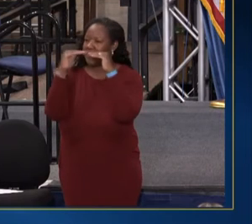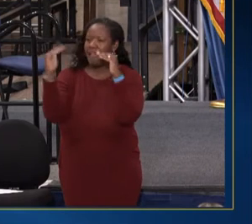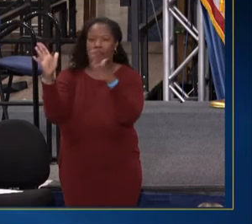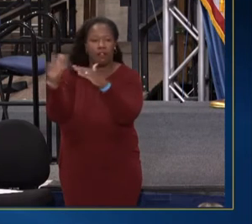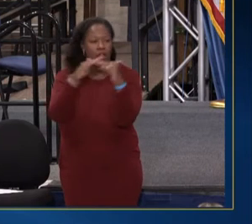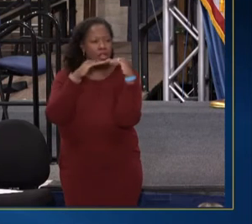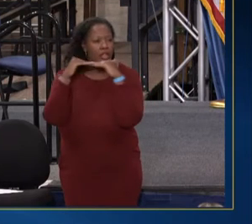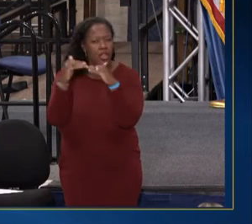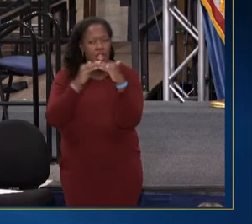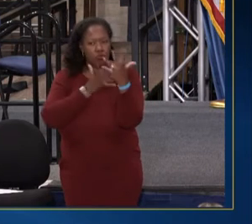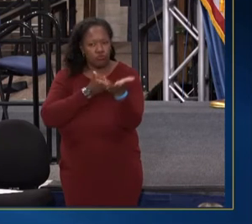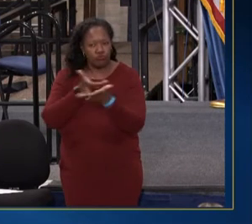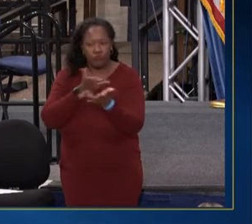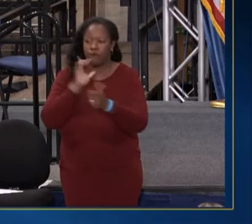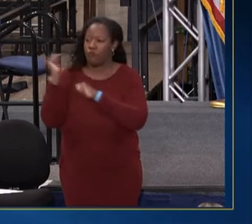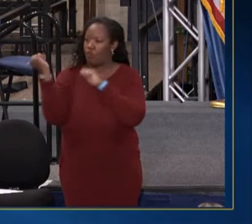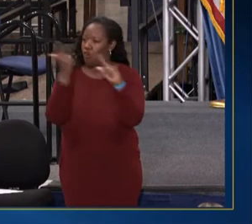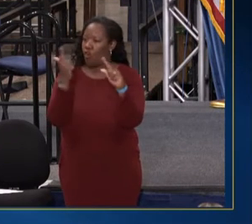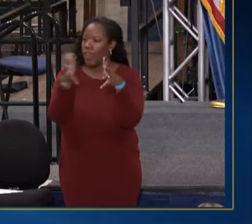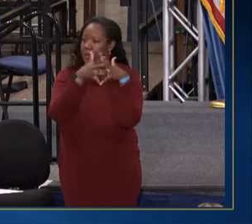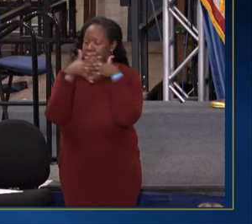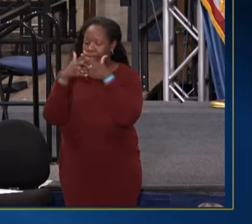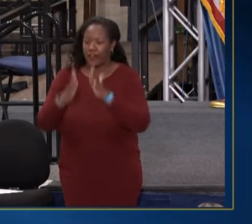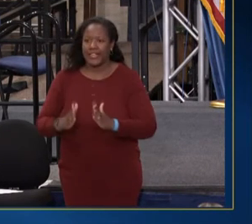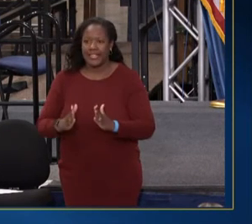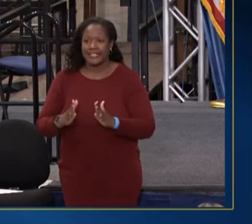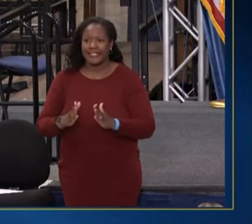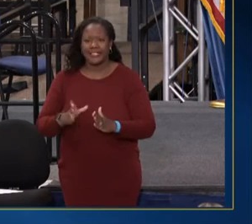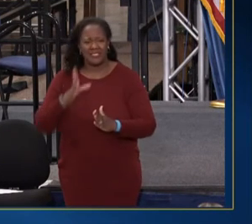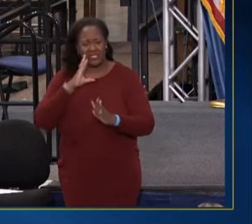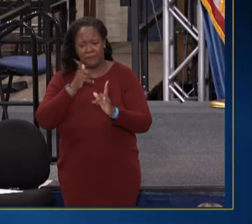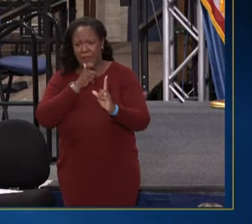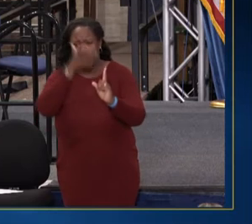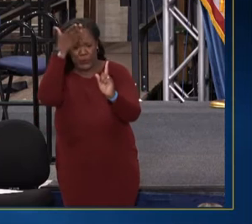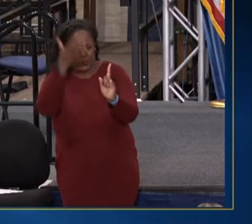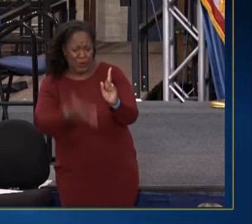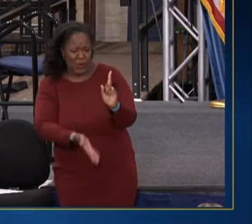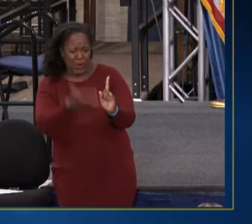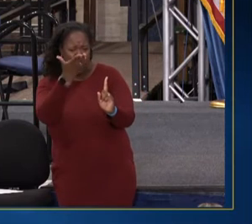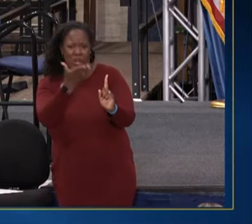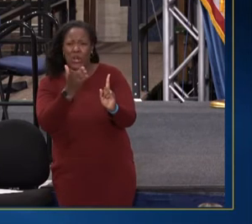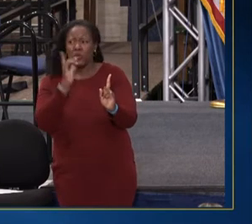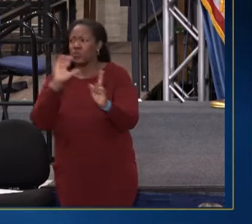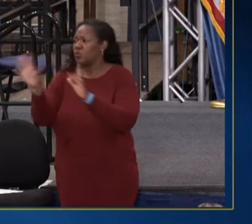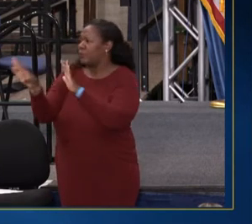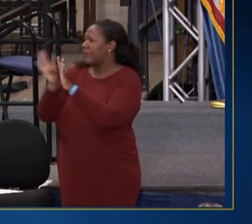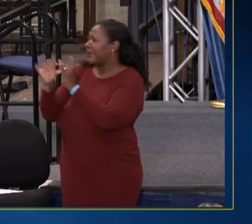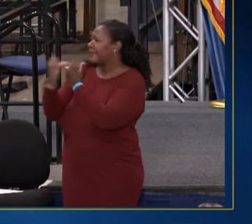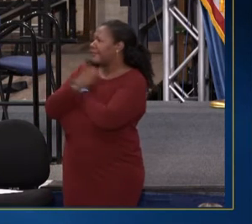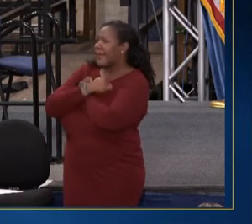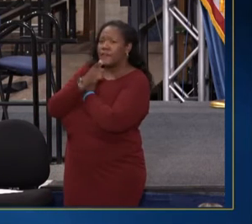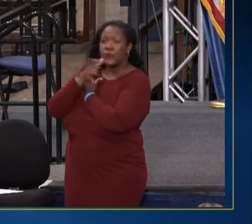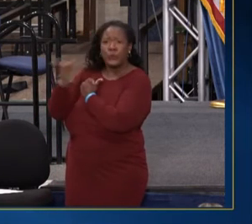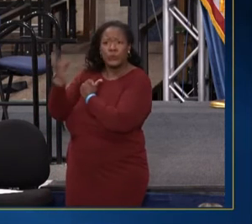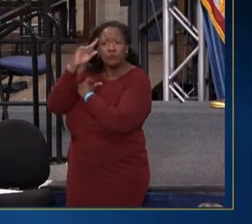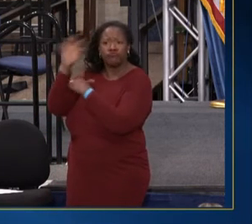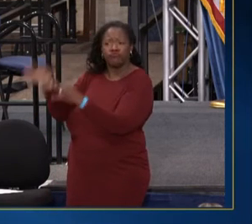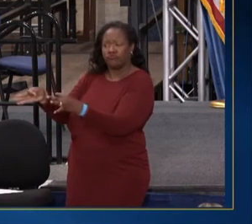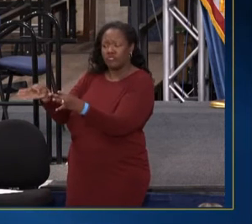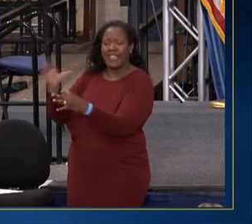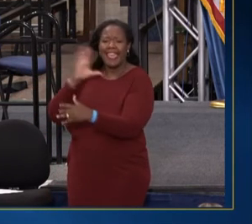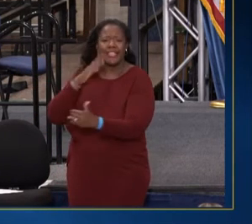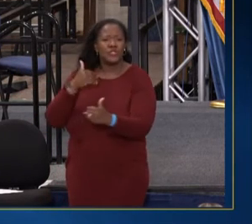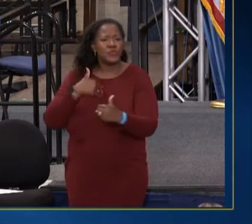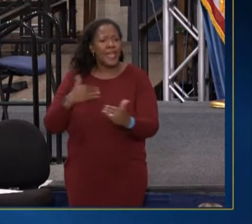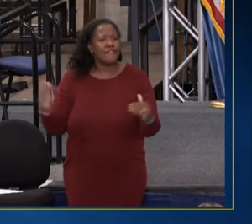Americans, particularly to allow them to be who they are, love who they want to love, and to be treated with